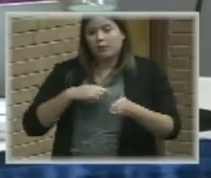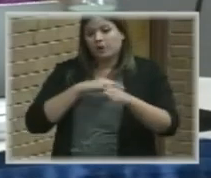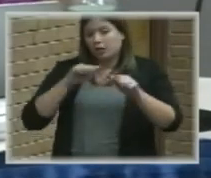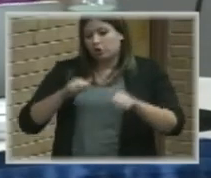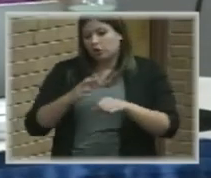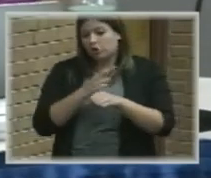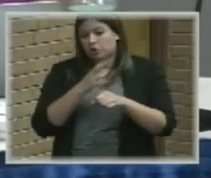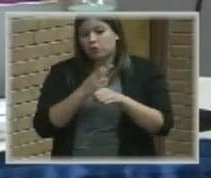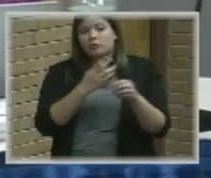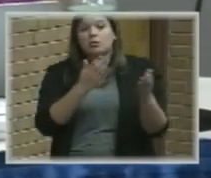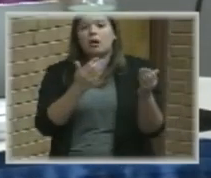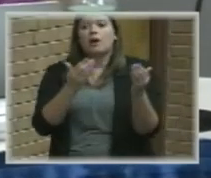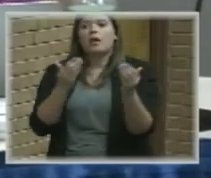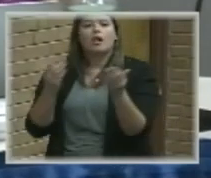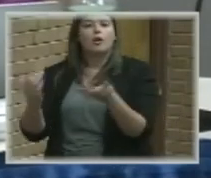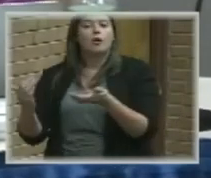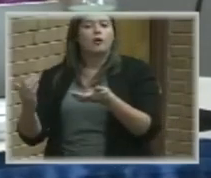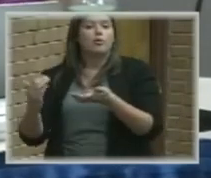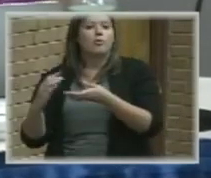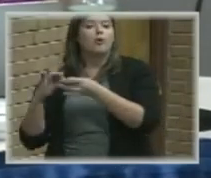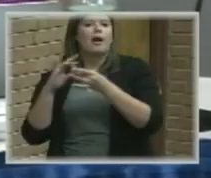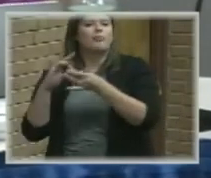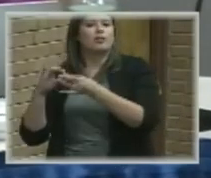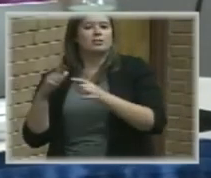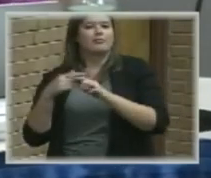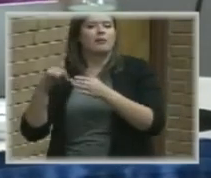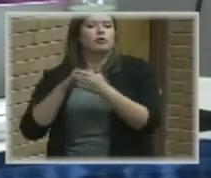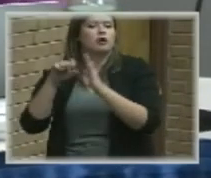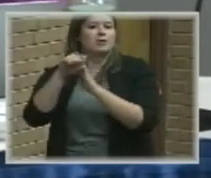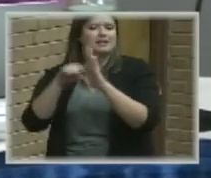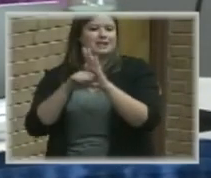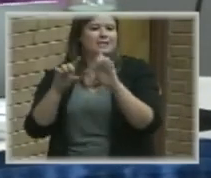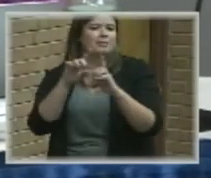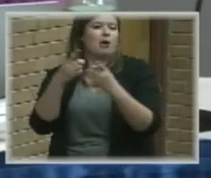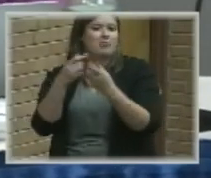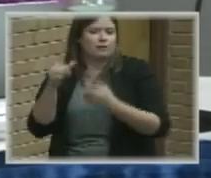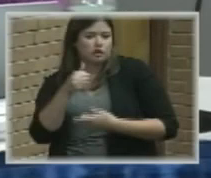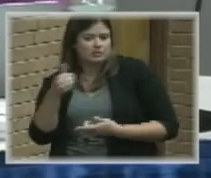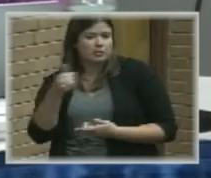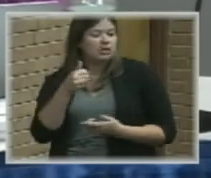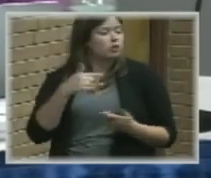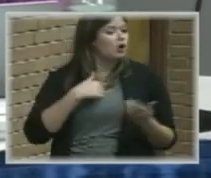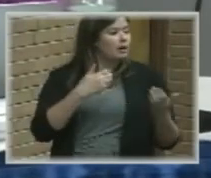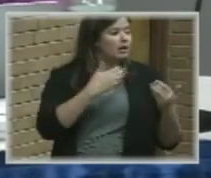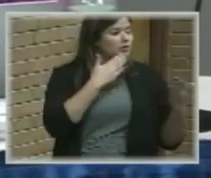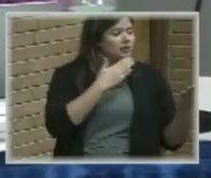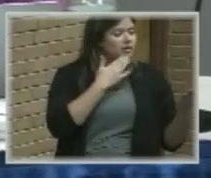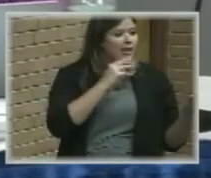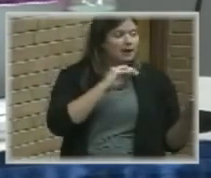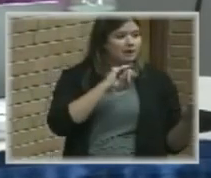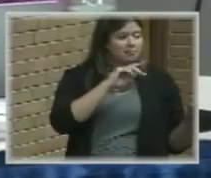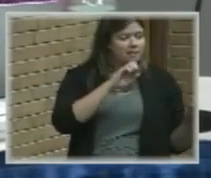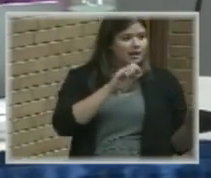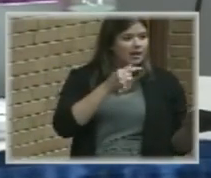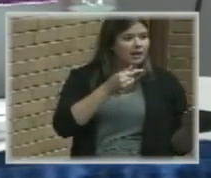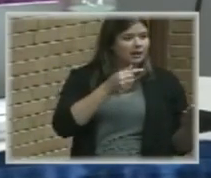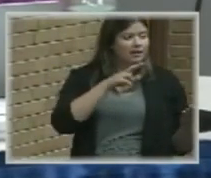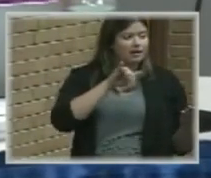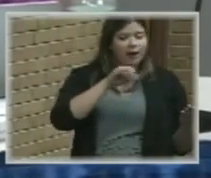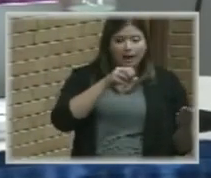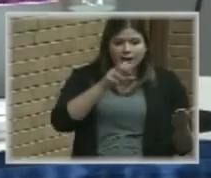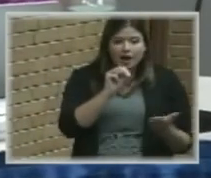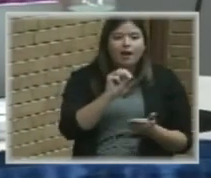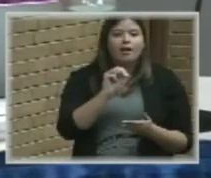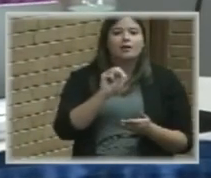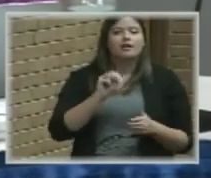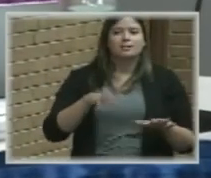cooperation from the New York State Department of Transportation. I want to thank Mike Guyon for making time on Sunday to walk